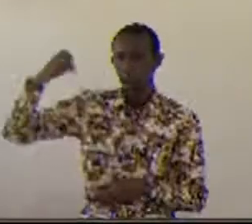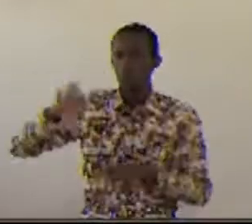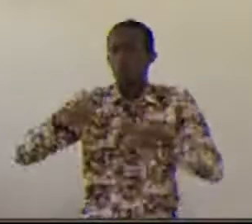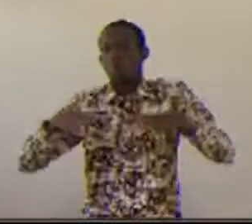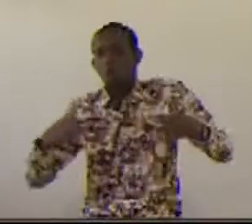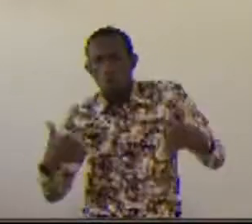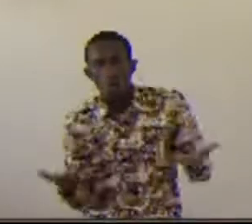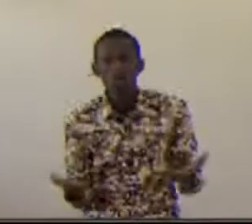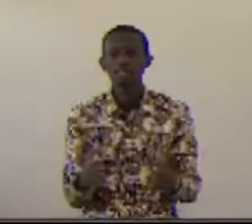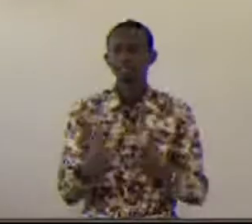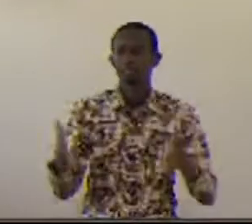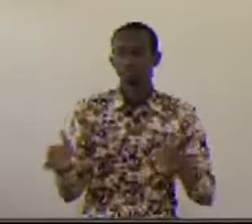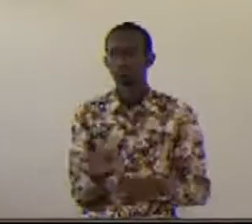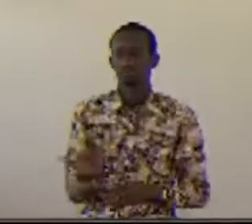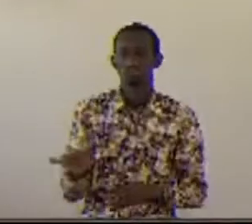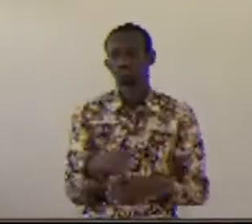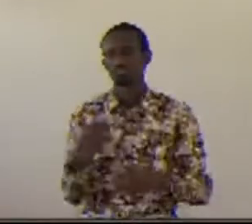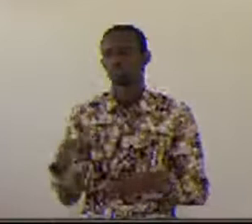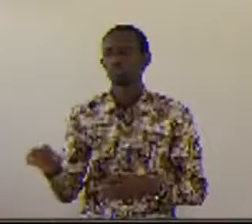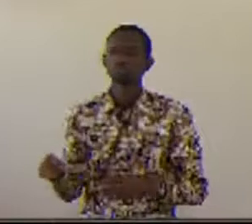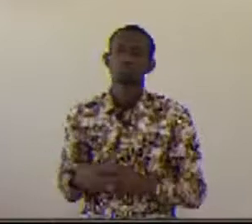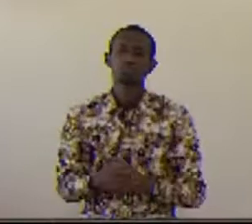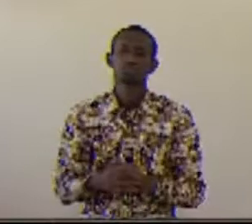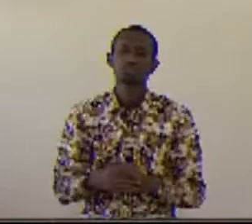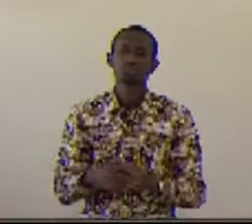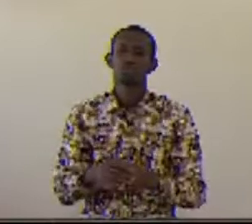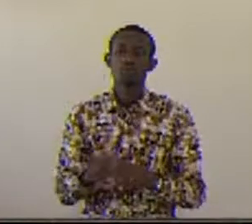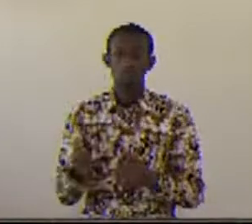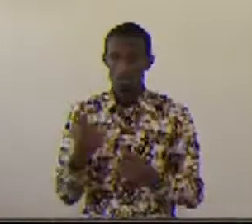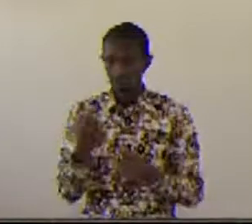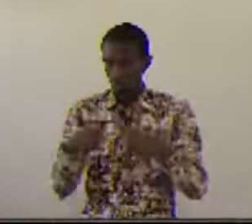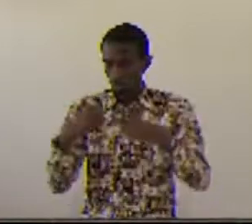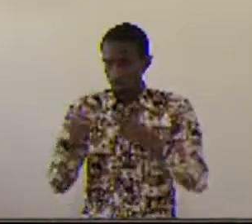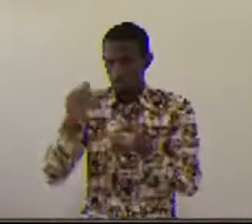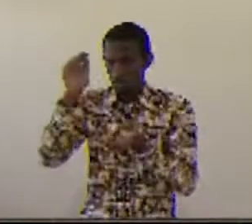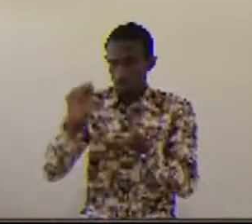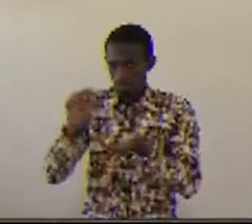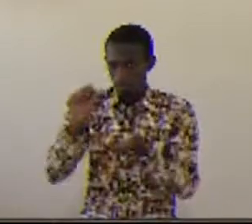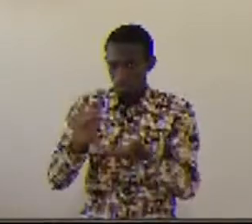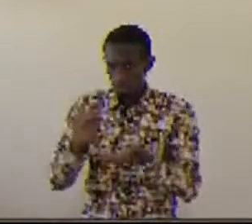hence reducing the conductivity. So as we go down the group, the conductivity decreases.